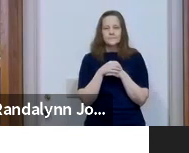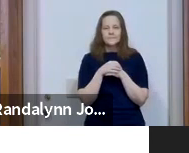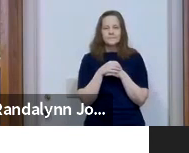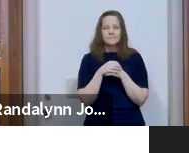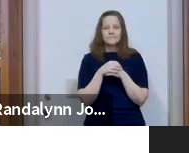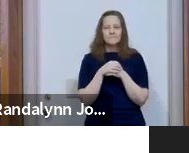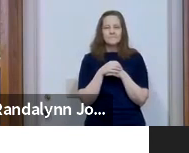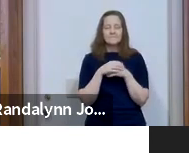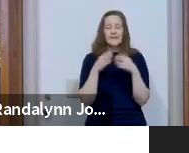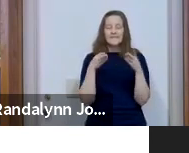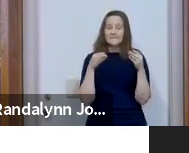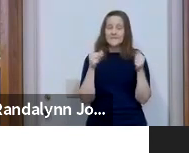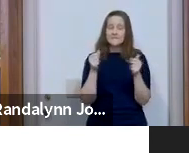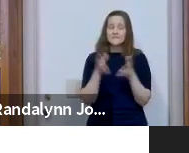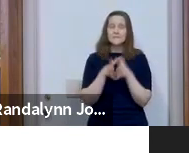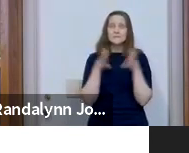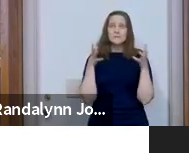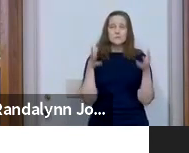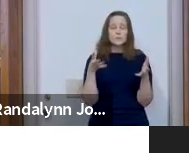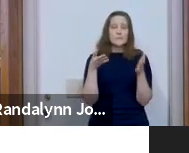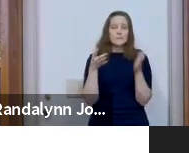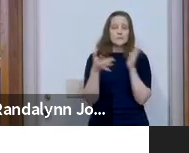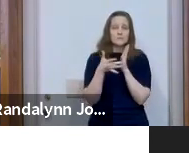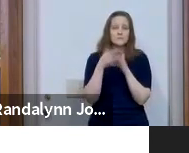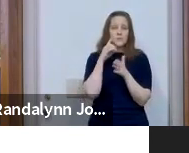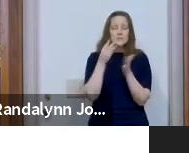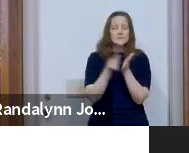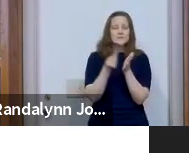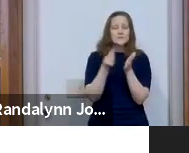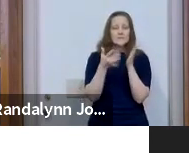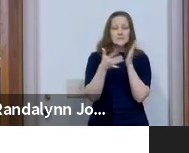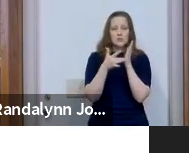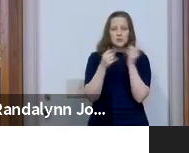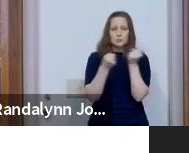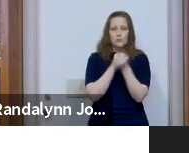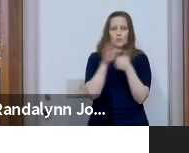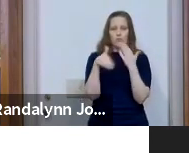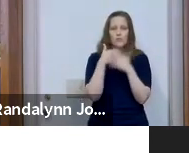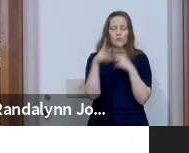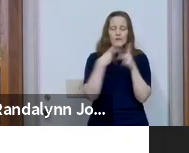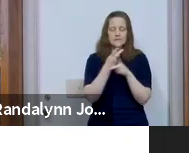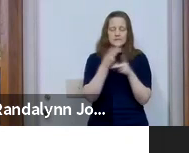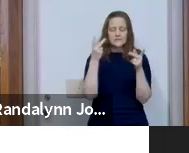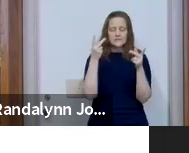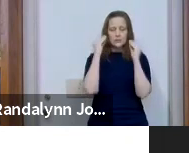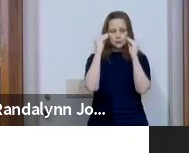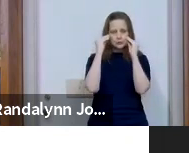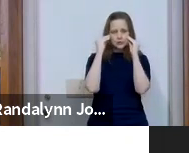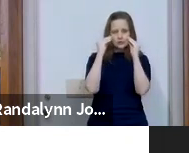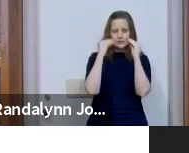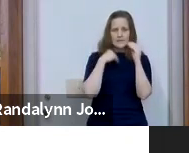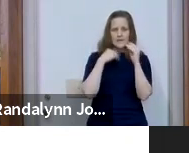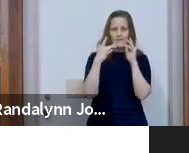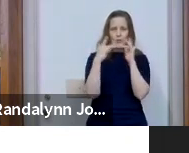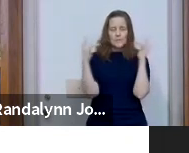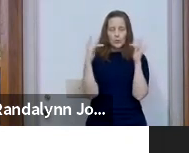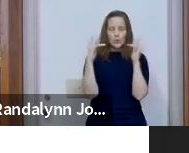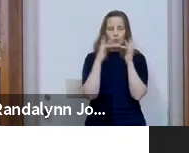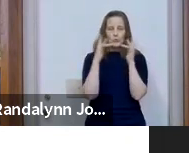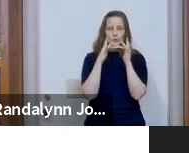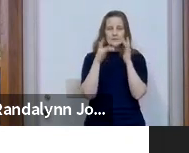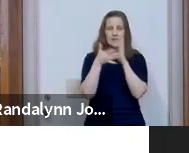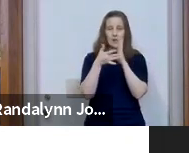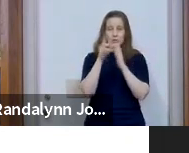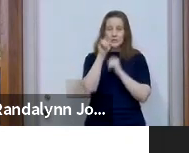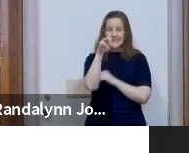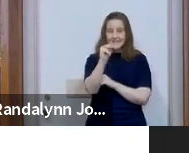We have invested significantly in technology to support all modes of instruction. We have remote technology kits that are being made available